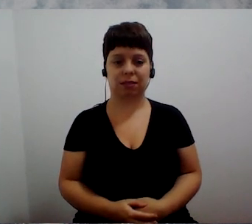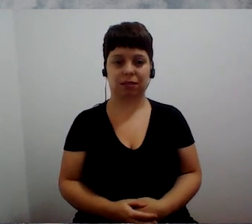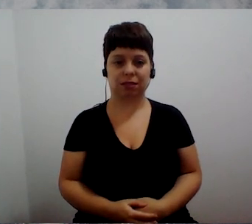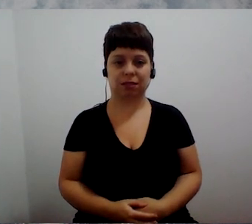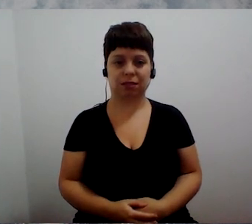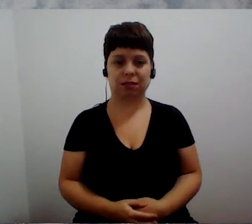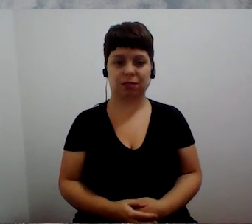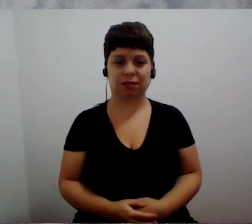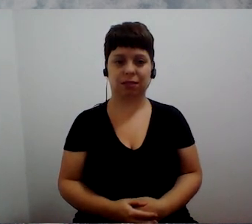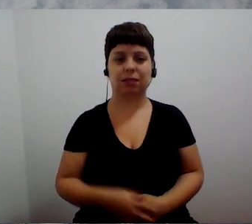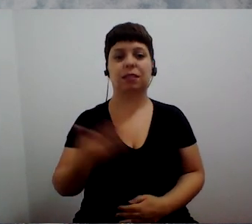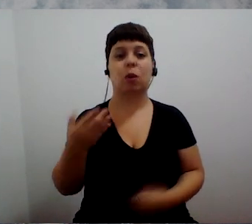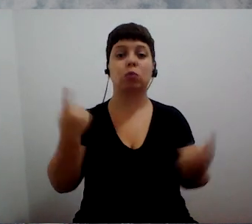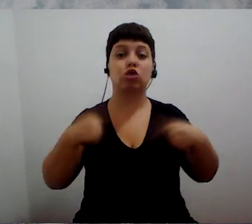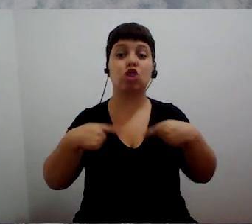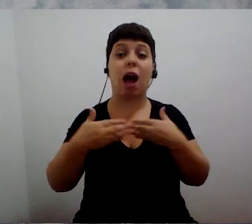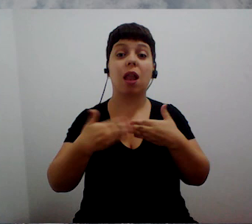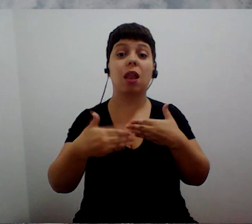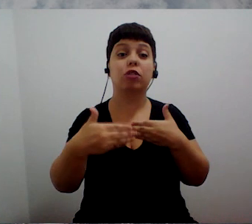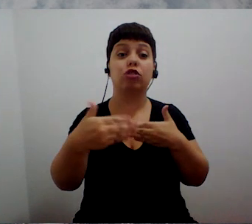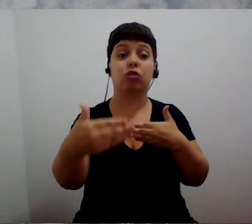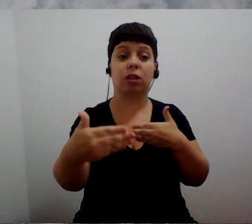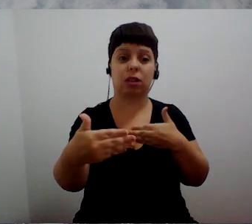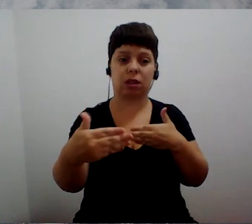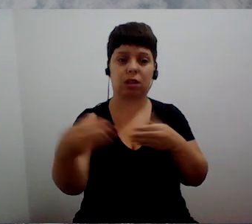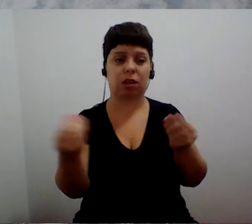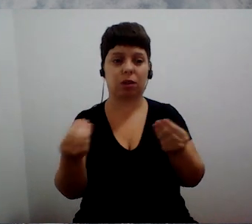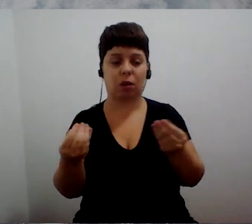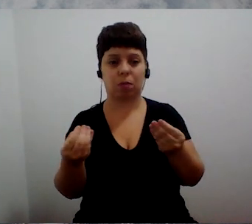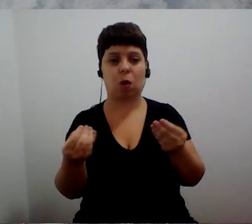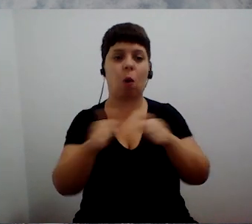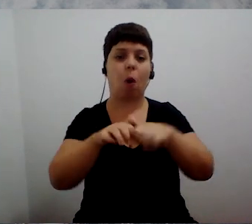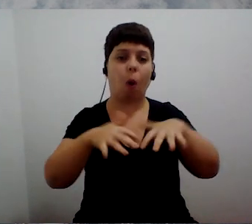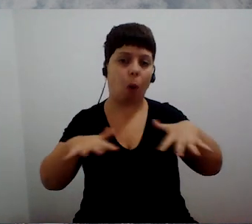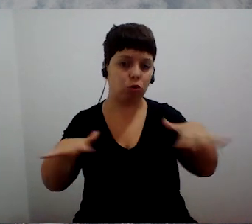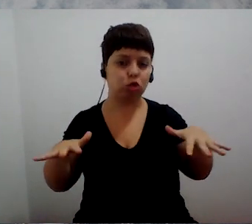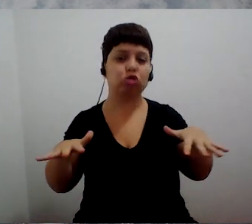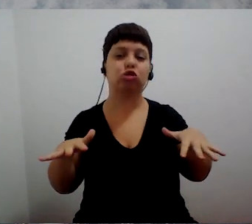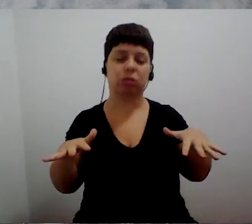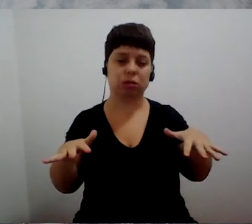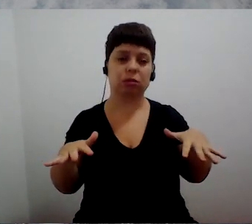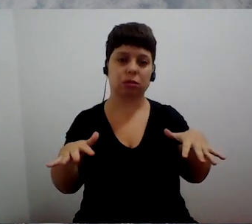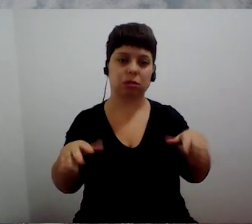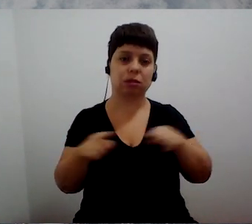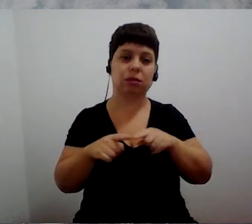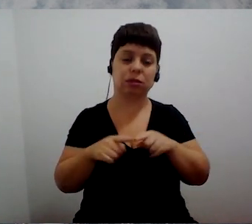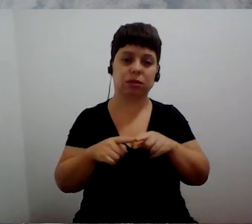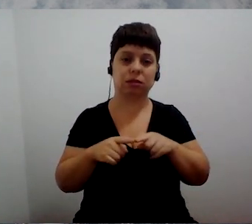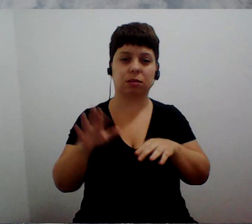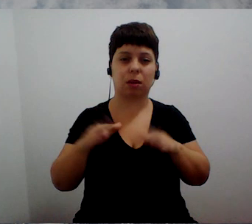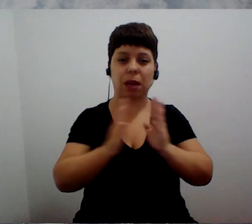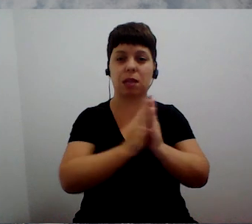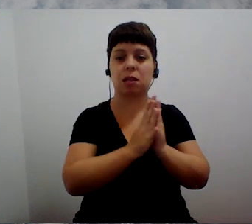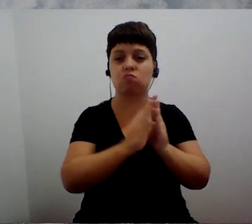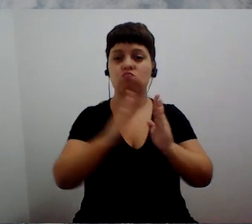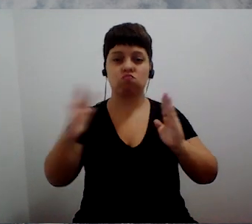the challenges I see ahead in terms of ocean and the challenges that we have for the next maybe upcoming